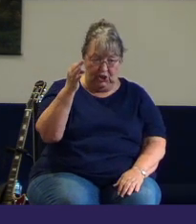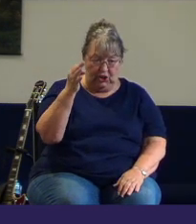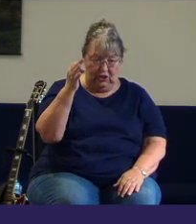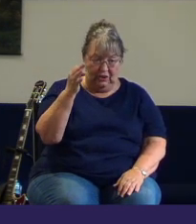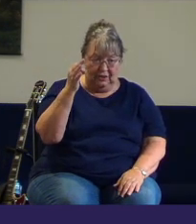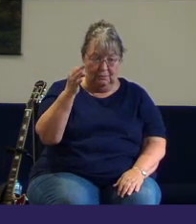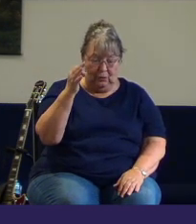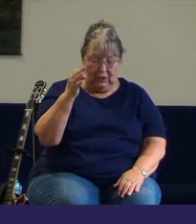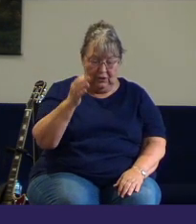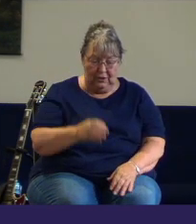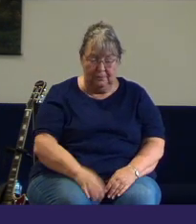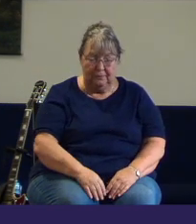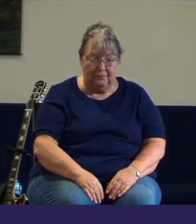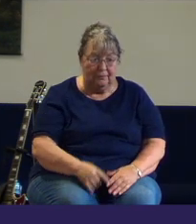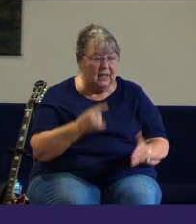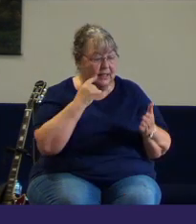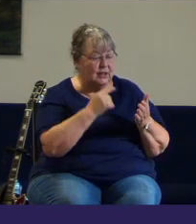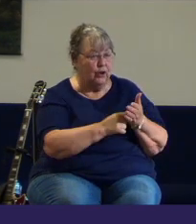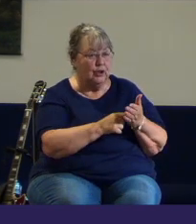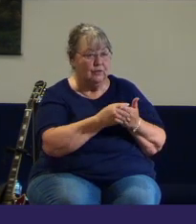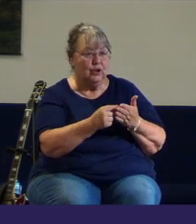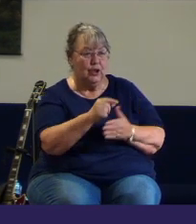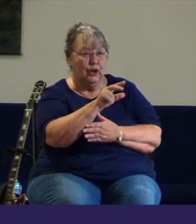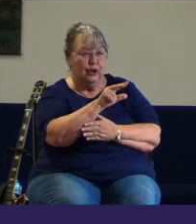Jesus preached. Notice verse